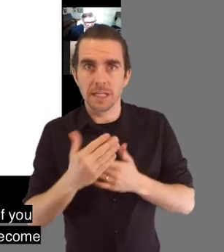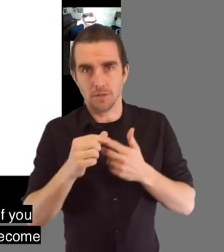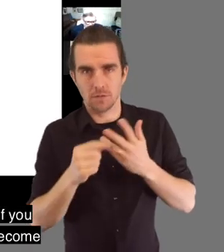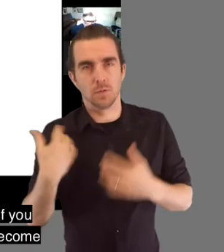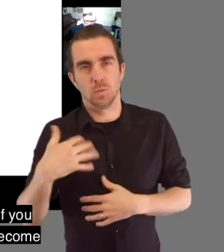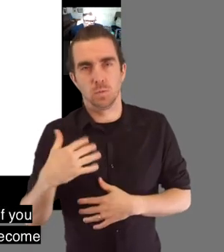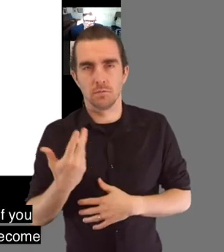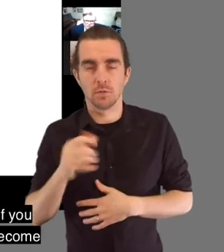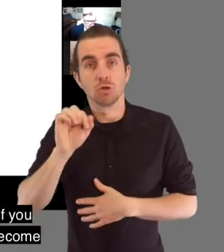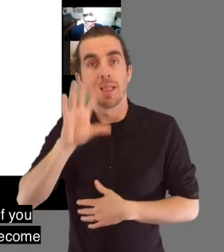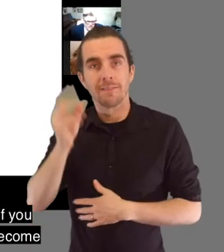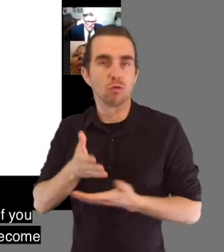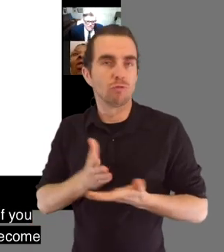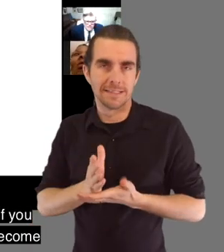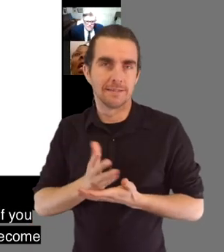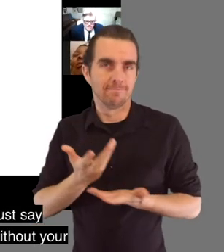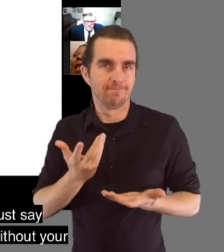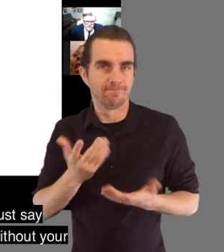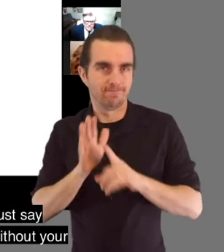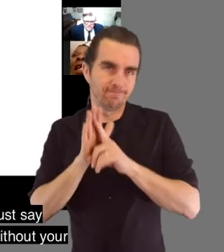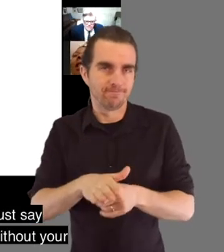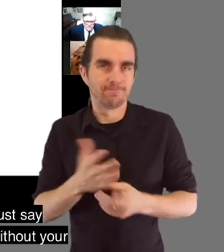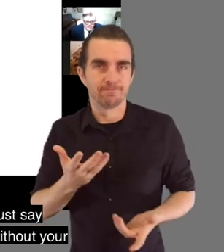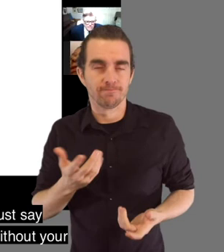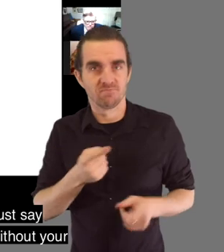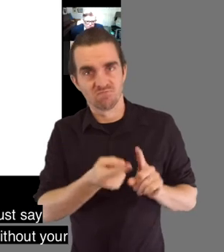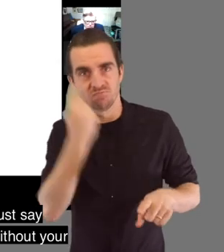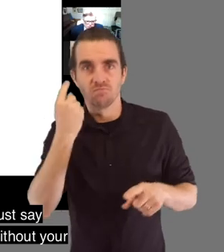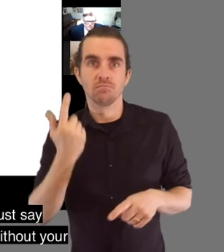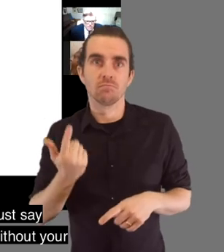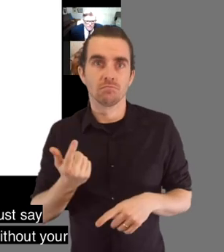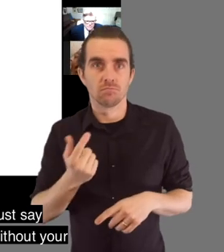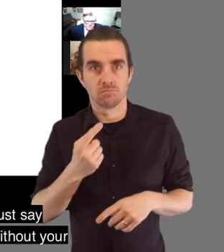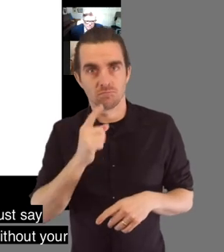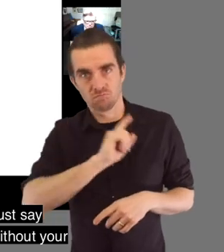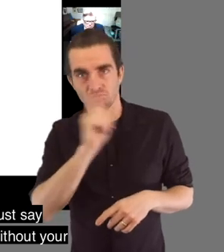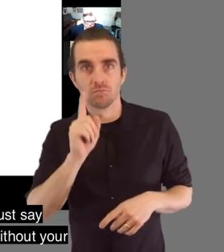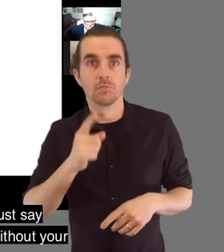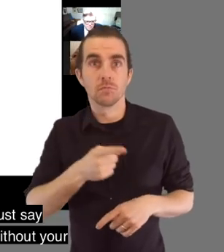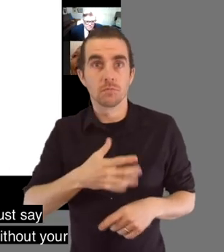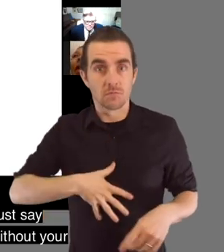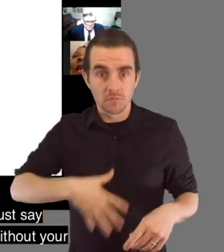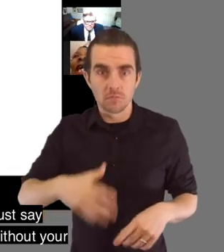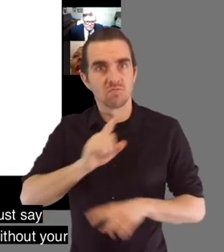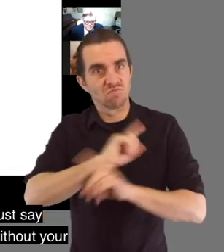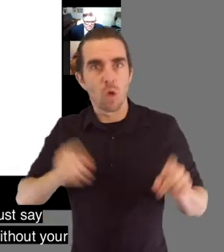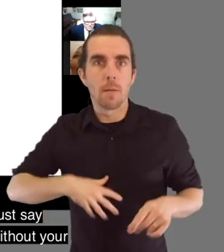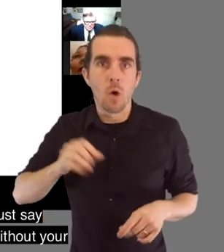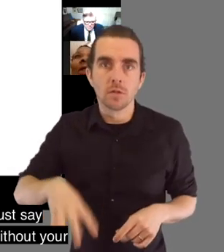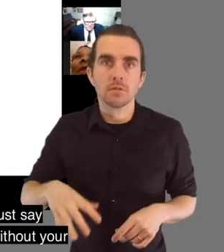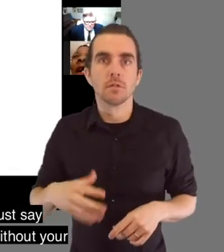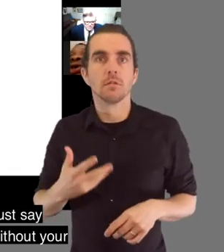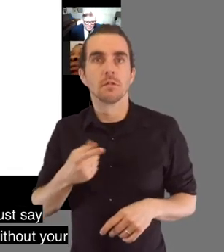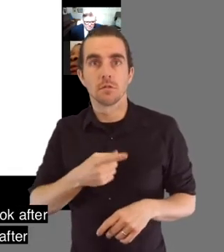South Africa, you've got a mental disability, you become pregnant. The family member will just say, no, abort. And you are being